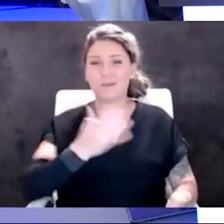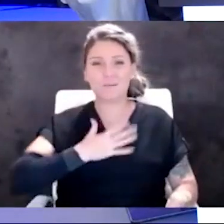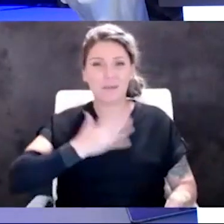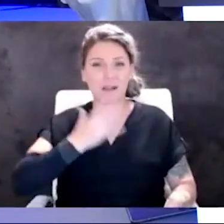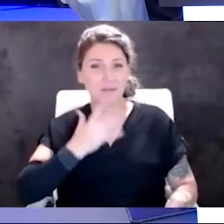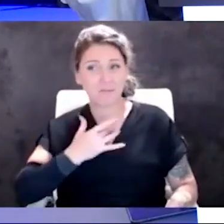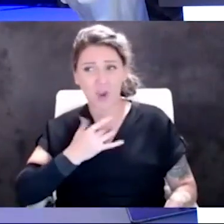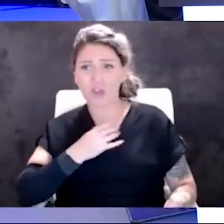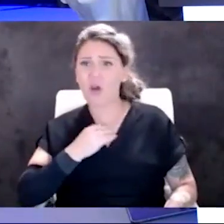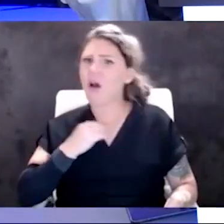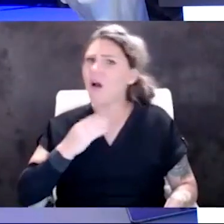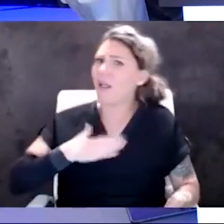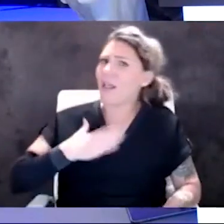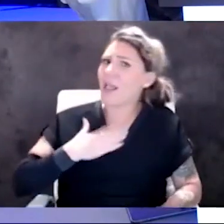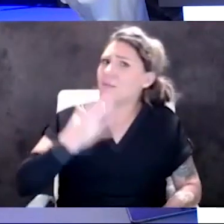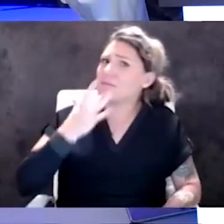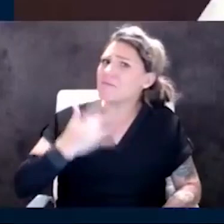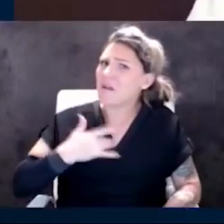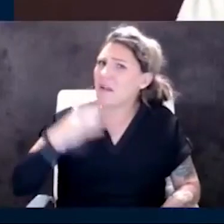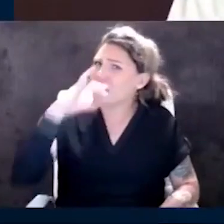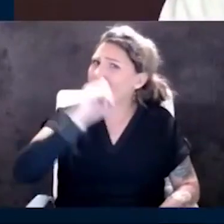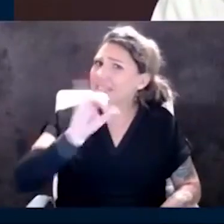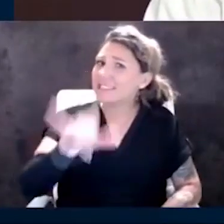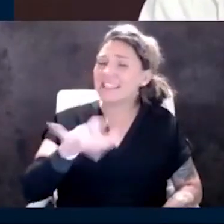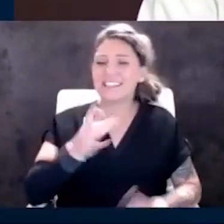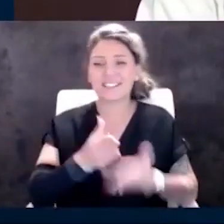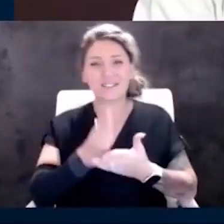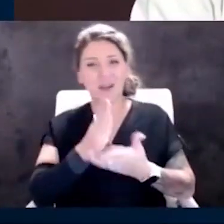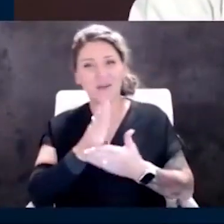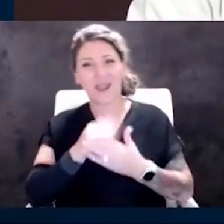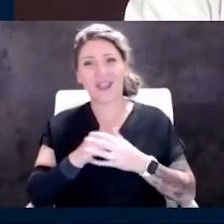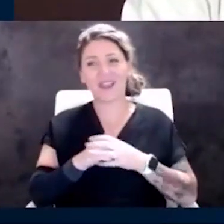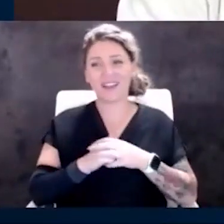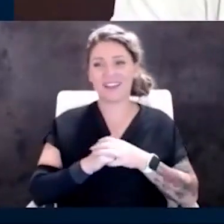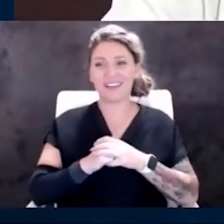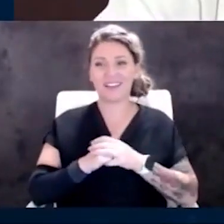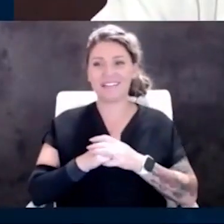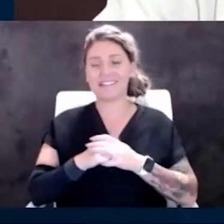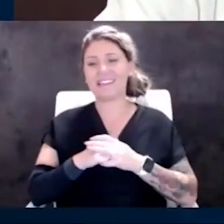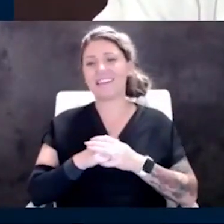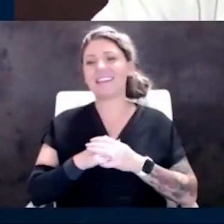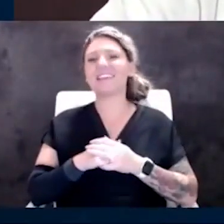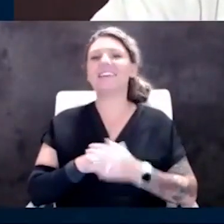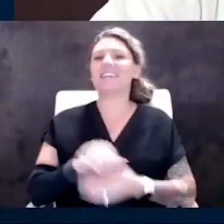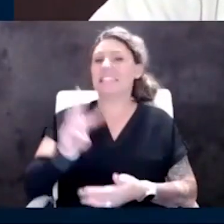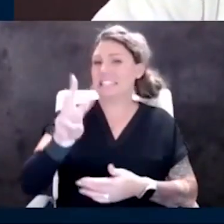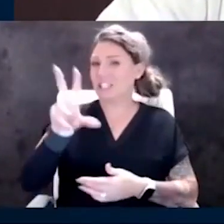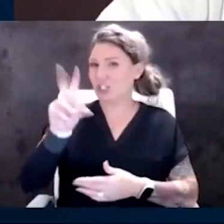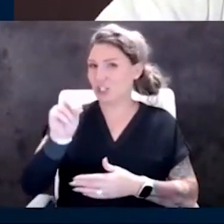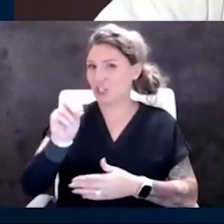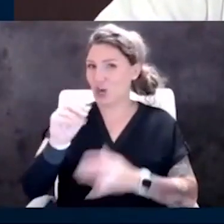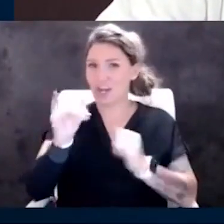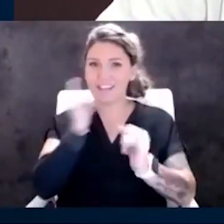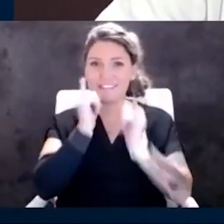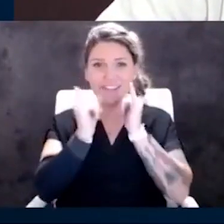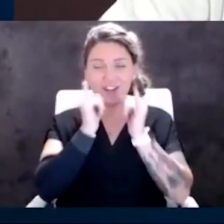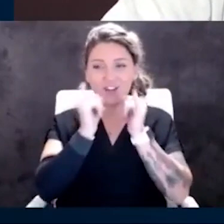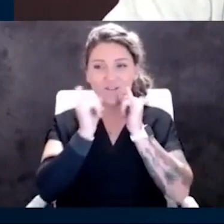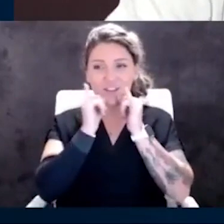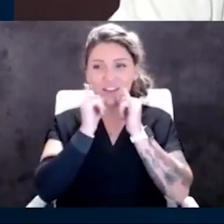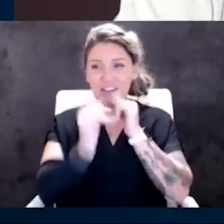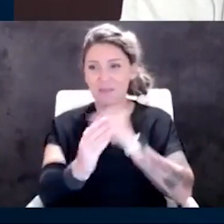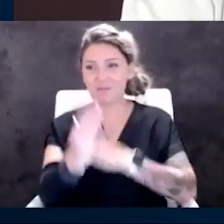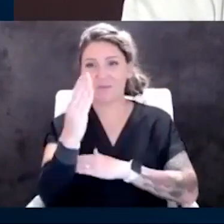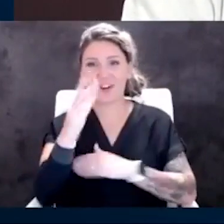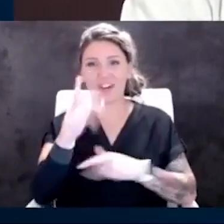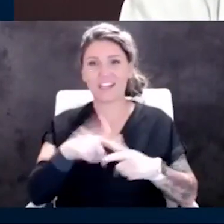happy birthday, and I missed That's that. all right. I had a 6:30 interview. I had a 6:30 interview at AM. And then I did